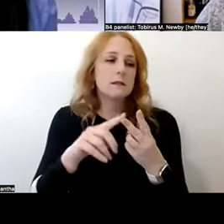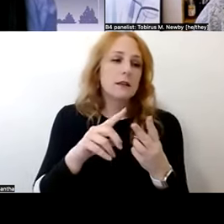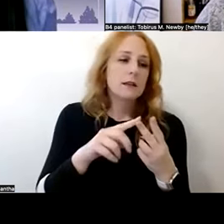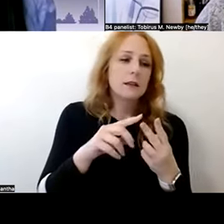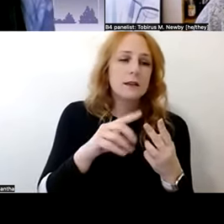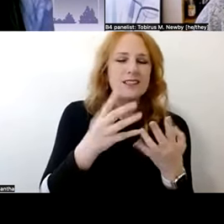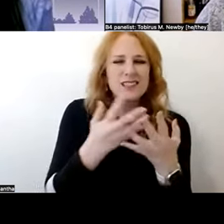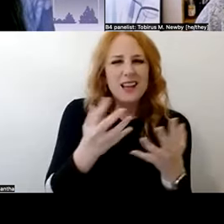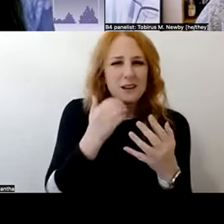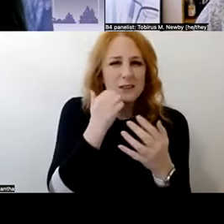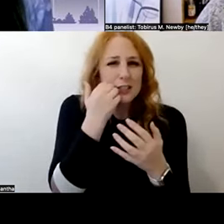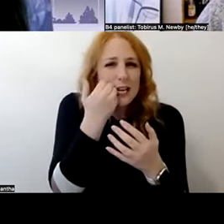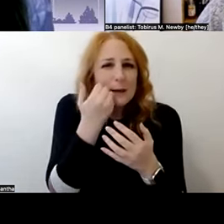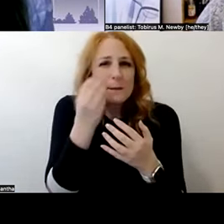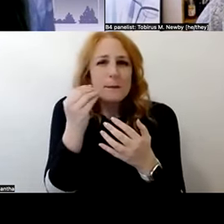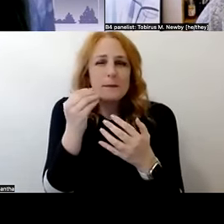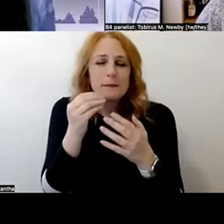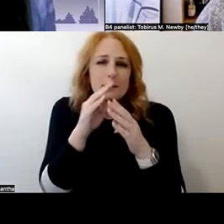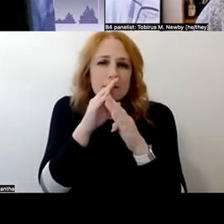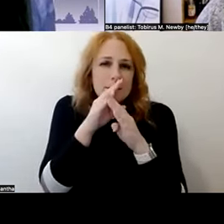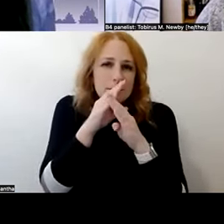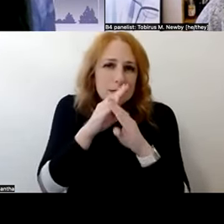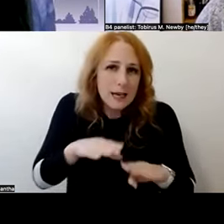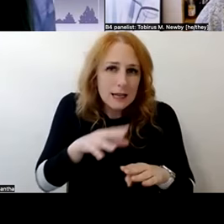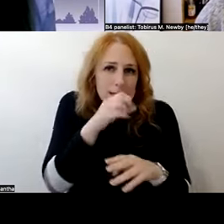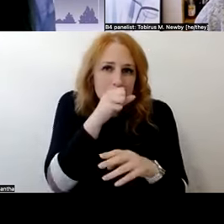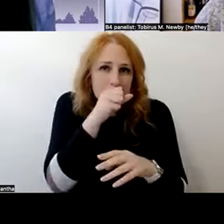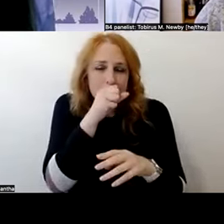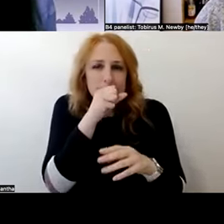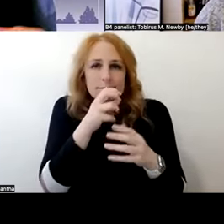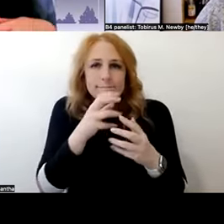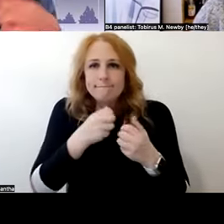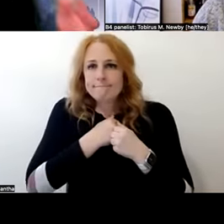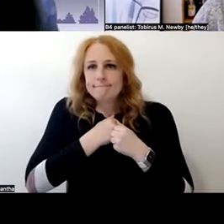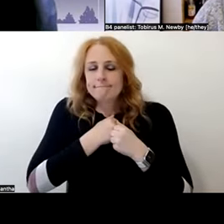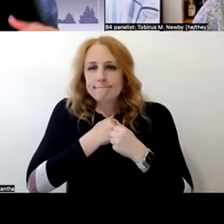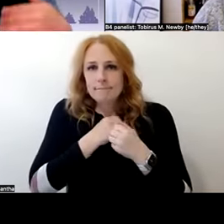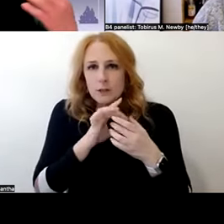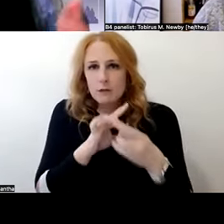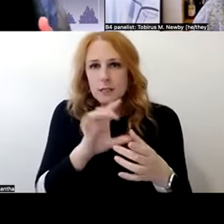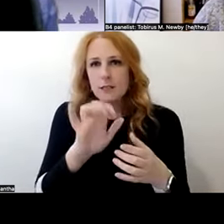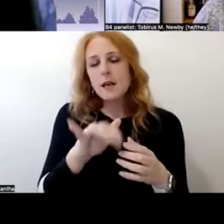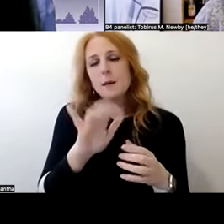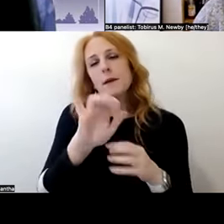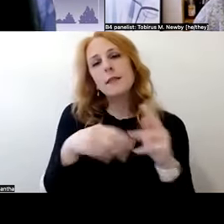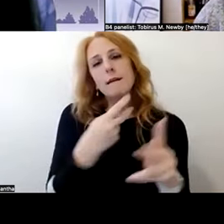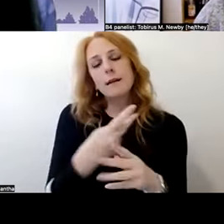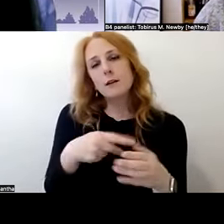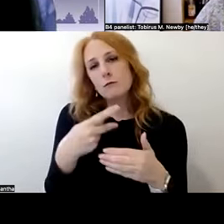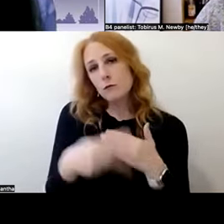silence around that. So I think that there's also that those kinds of programs and that kind of thing